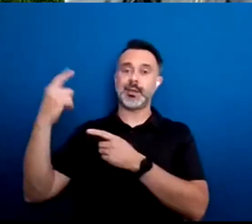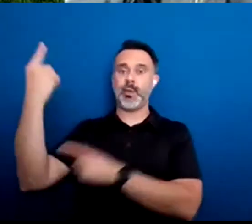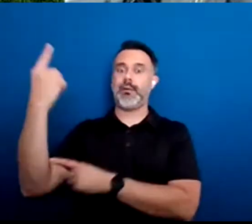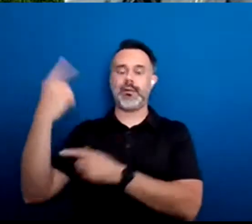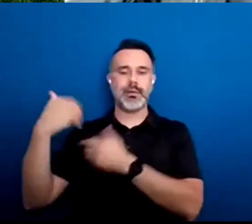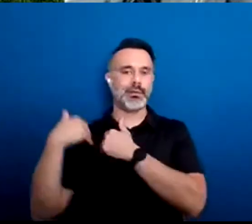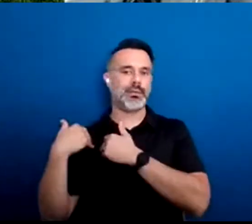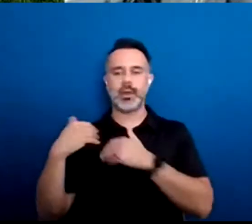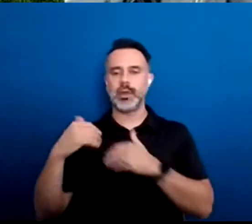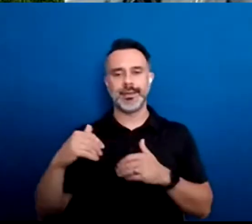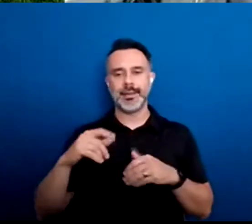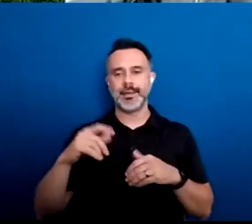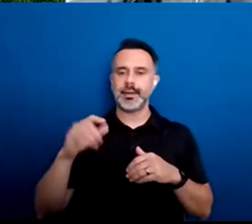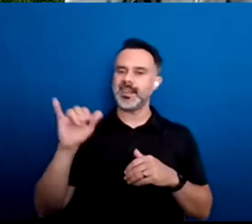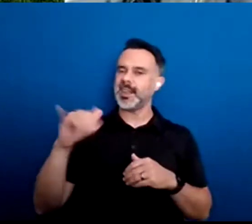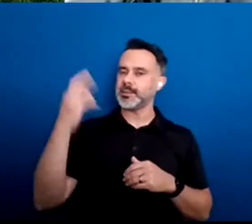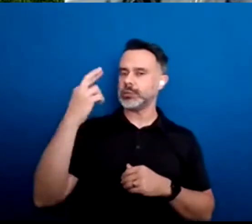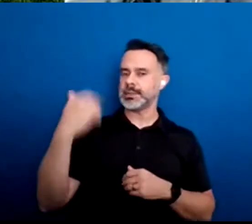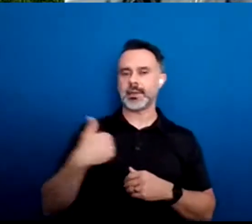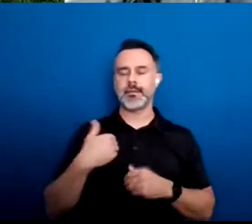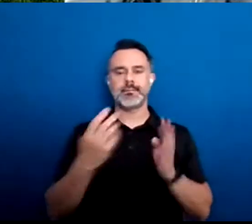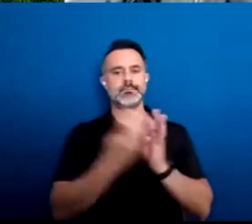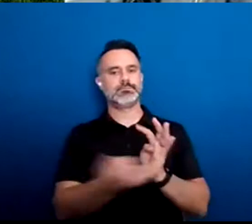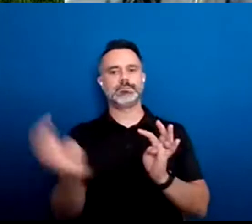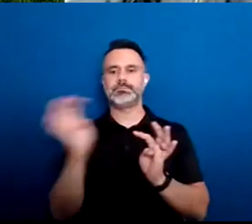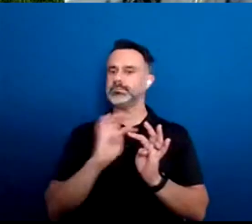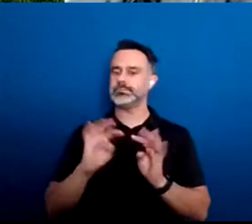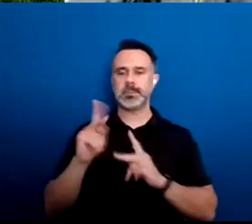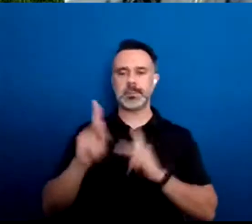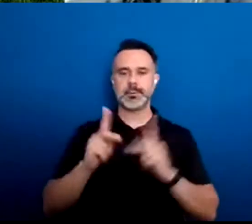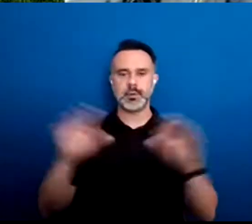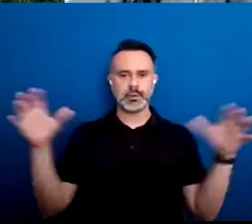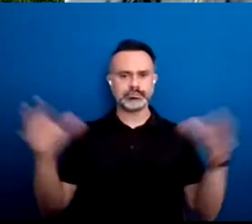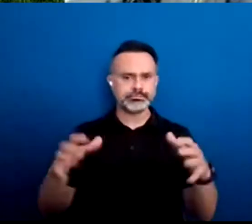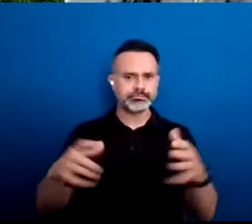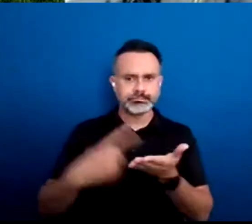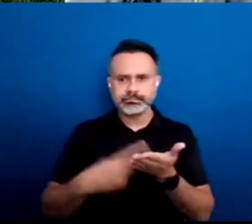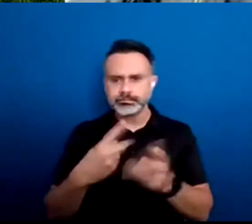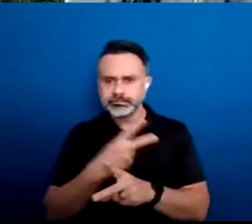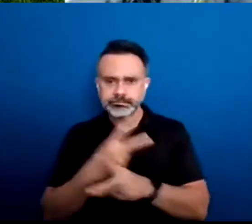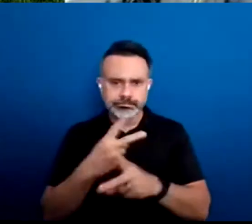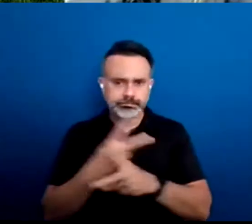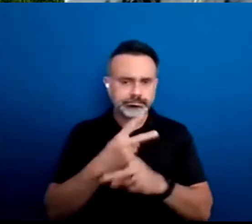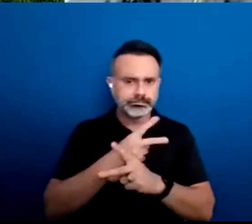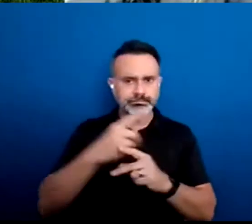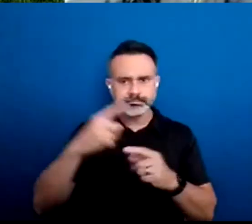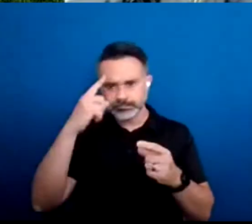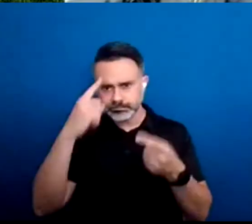of people who are working on this and looking at ways of us,